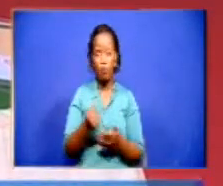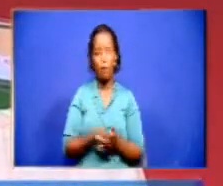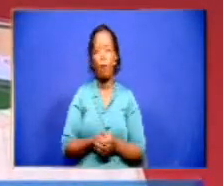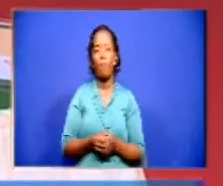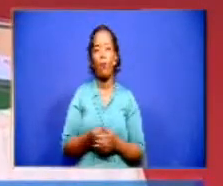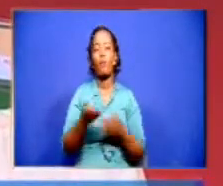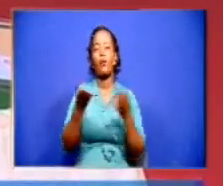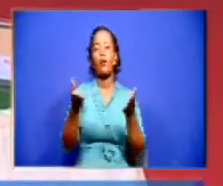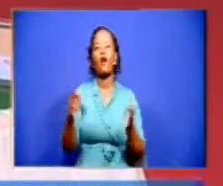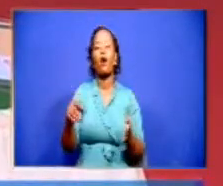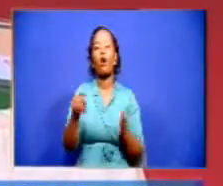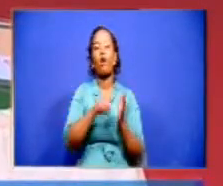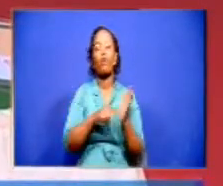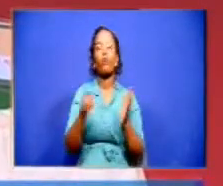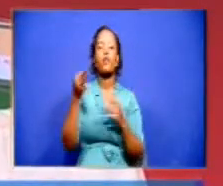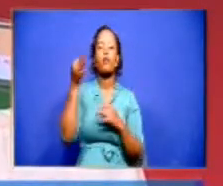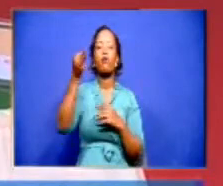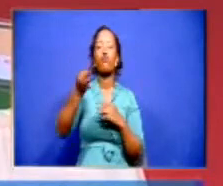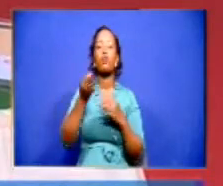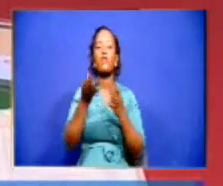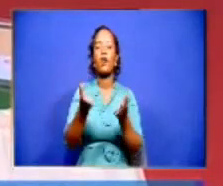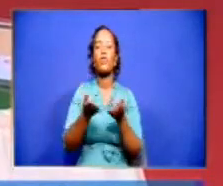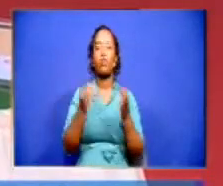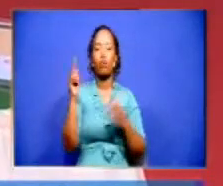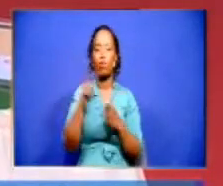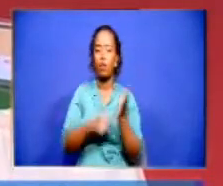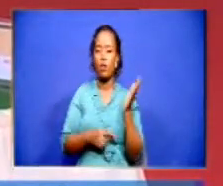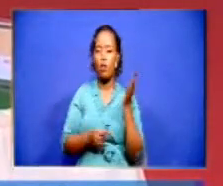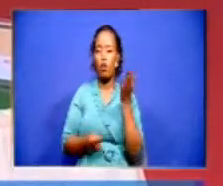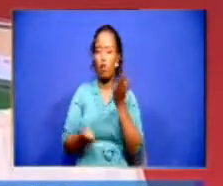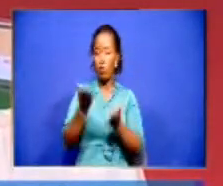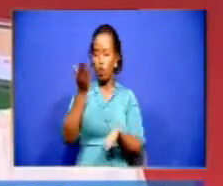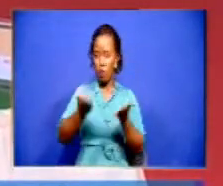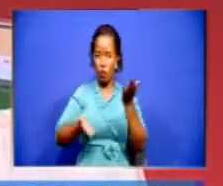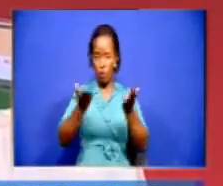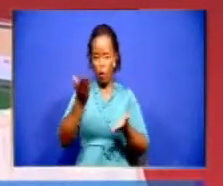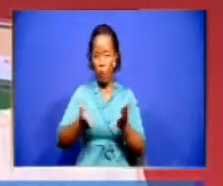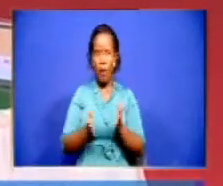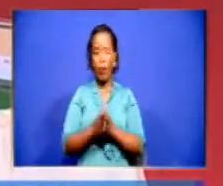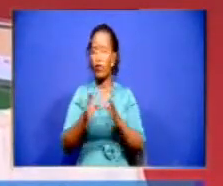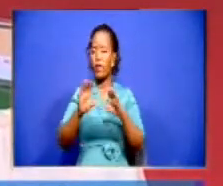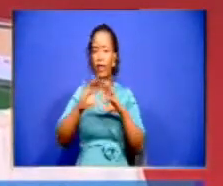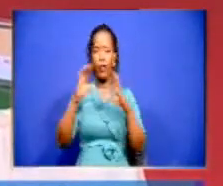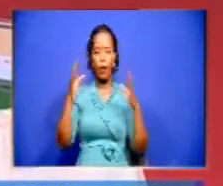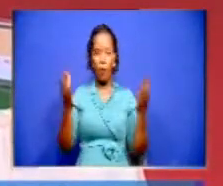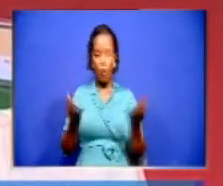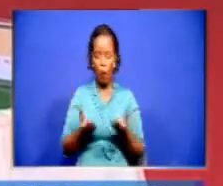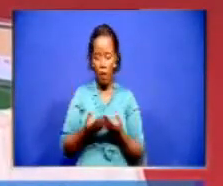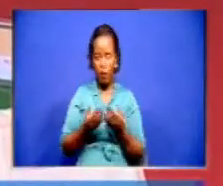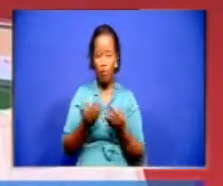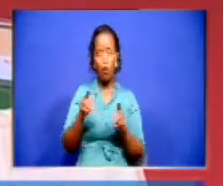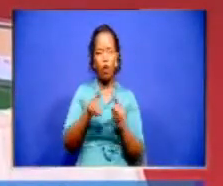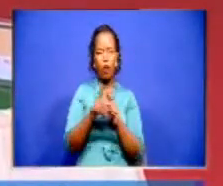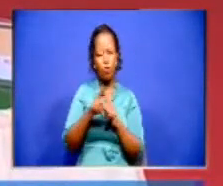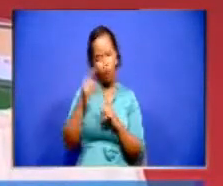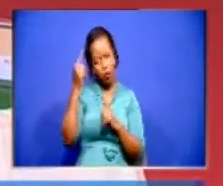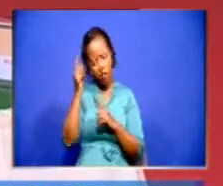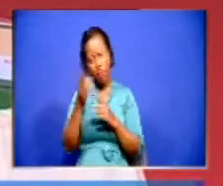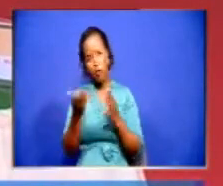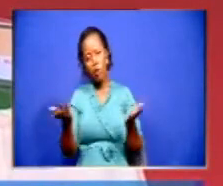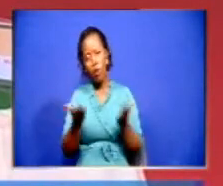What we may require in the future is compare notes with the outside world and see whether we can come in